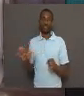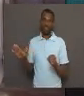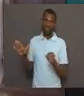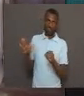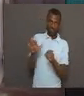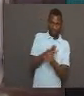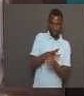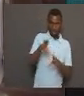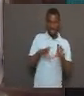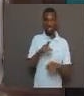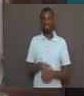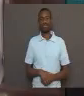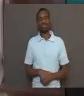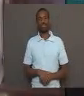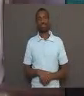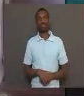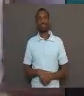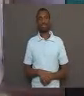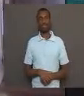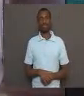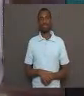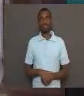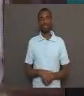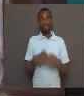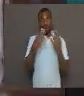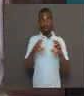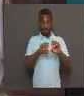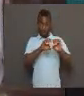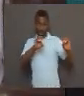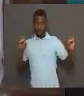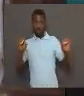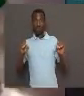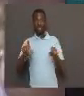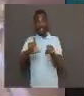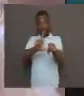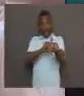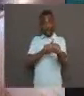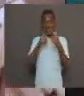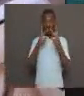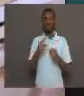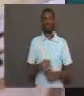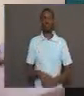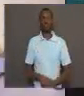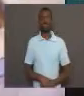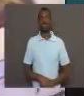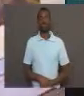Connected to the lid is a length of tube which leads to a faucet.